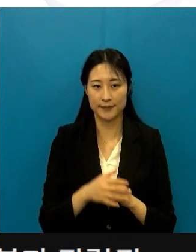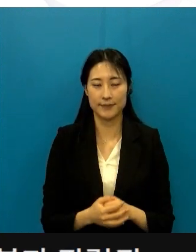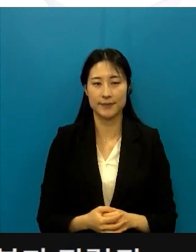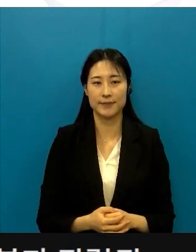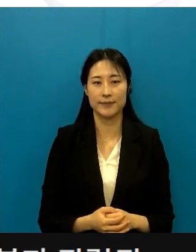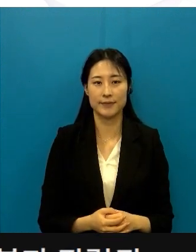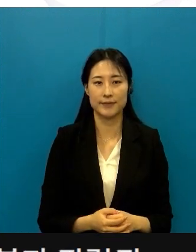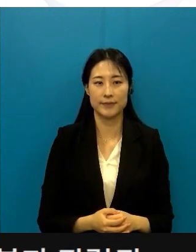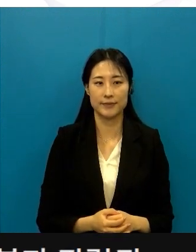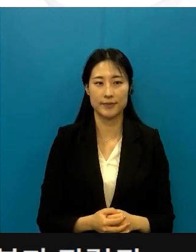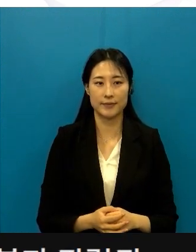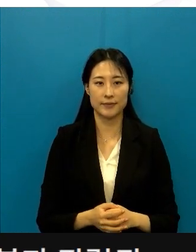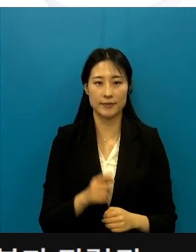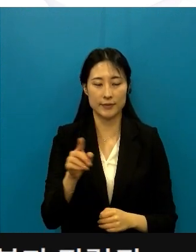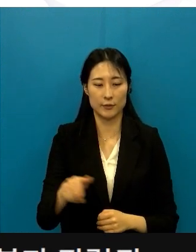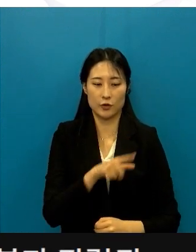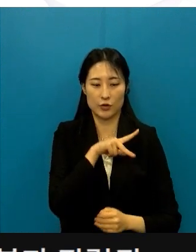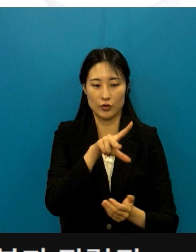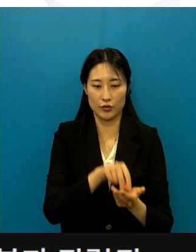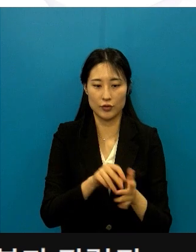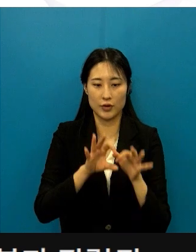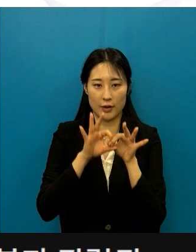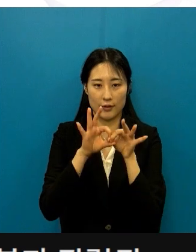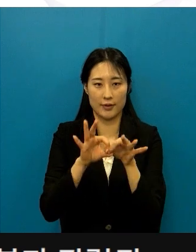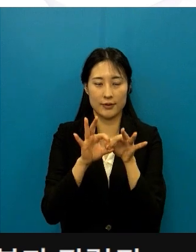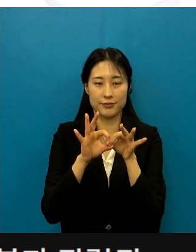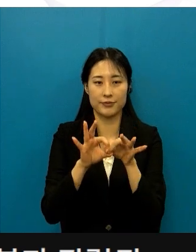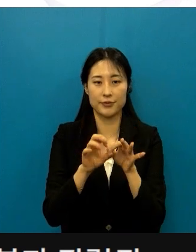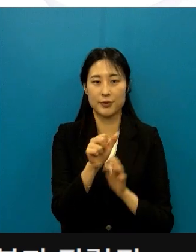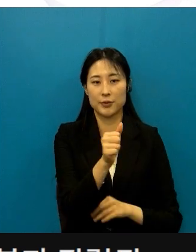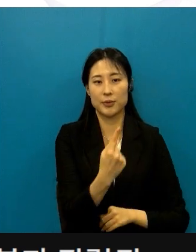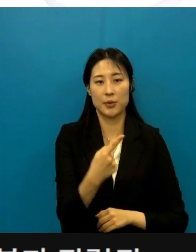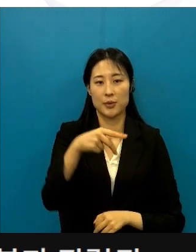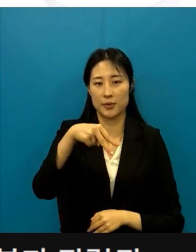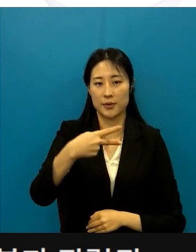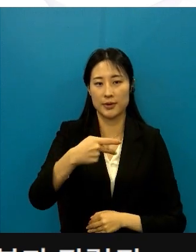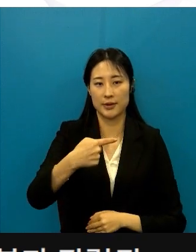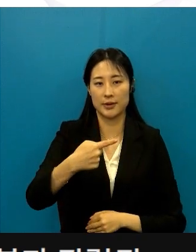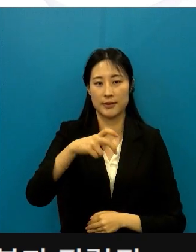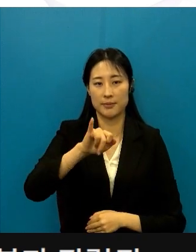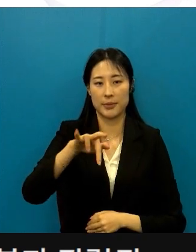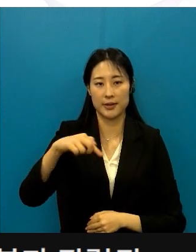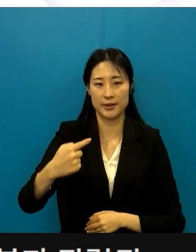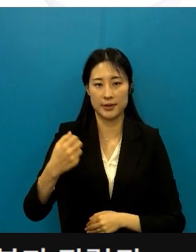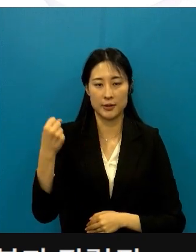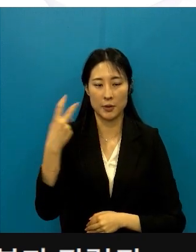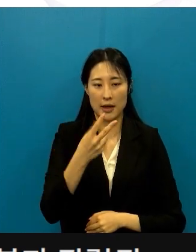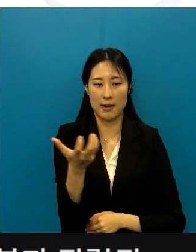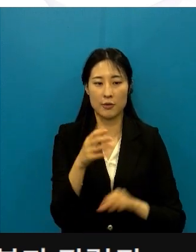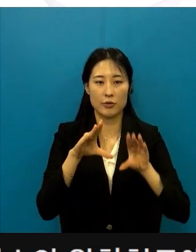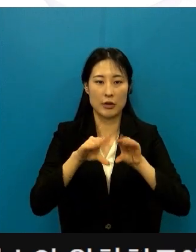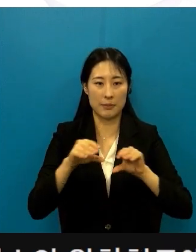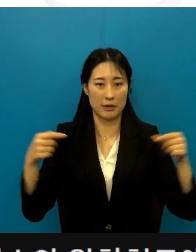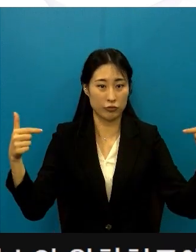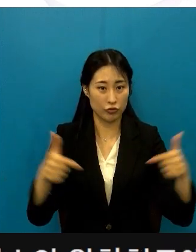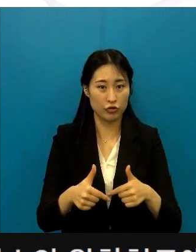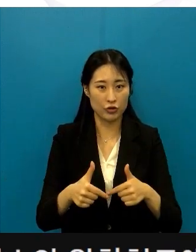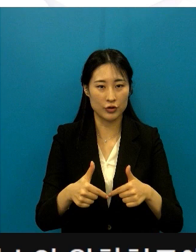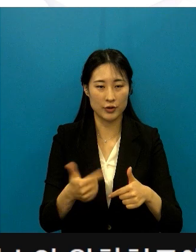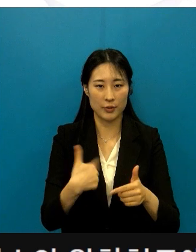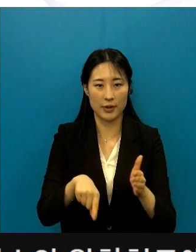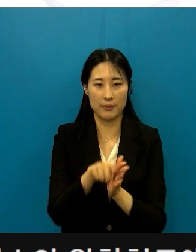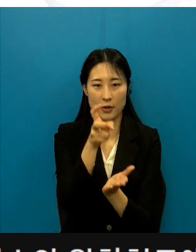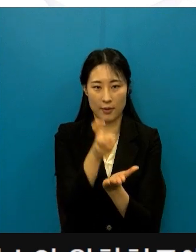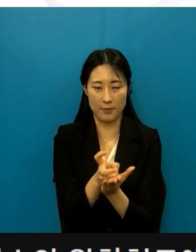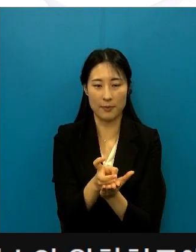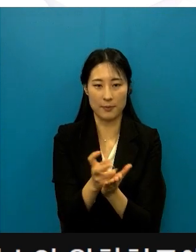hospice and palliative law. This is to enhance the spread of palliative and hospice care, to improve